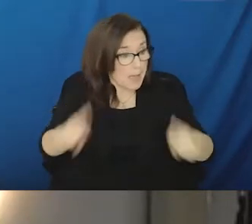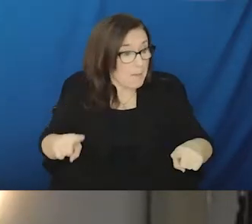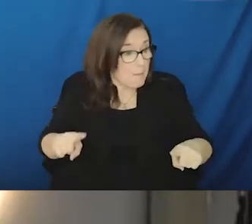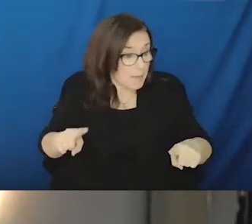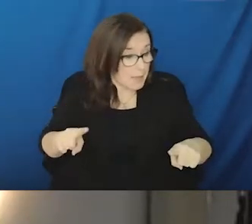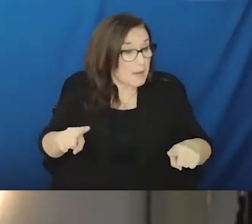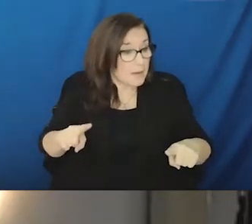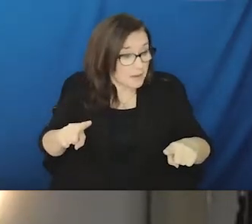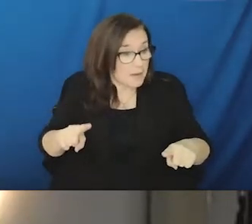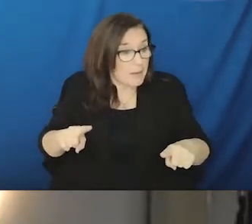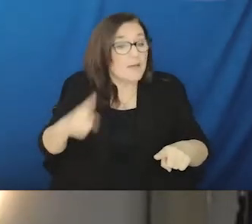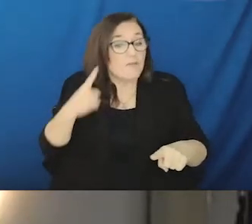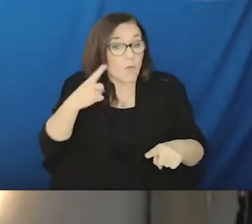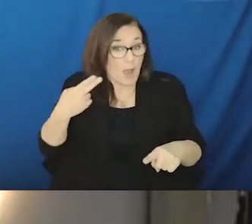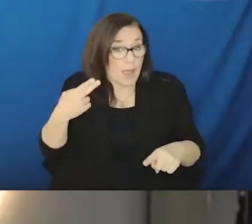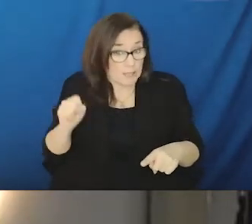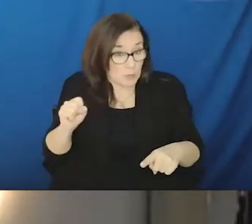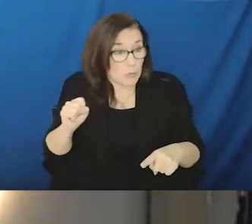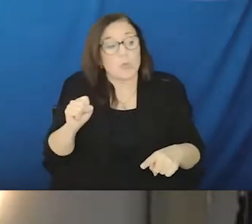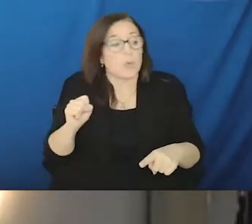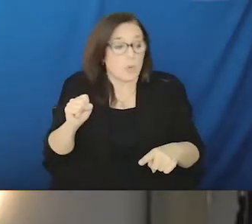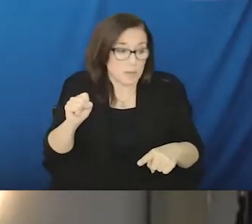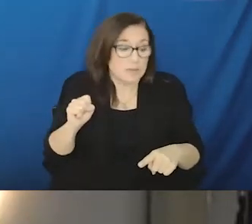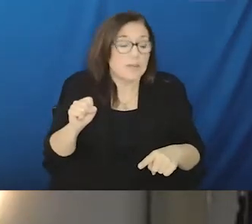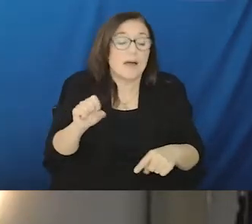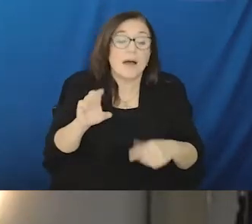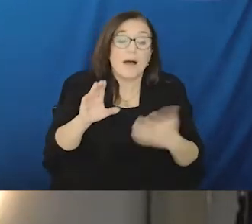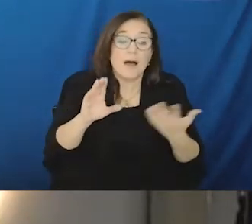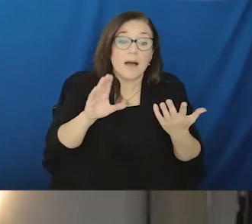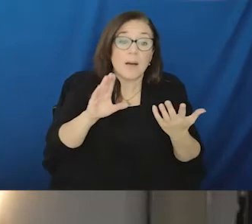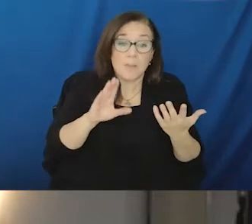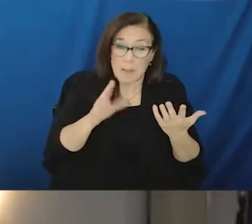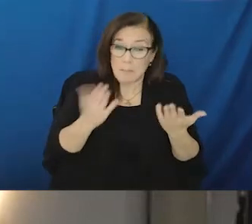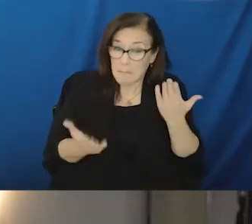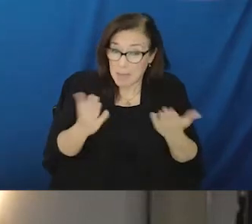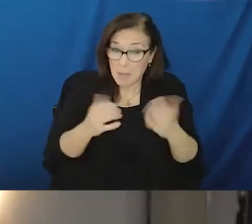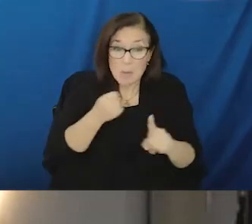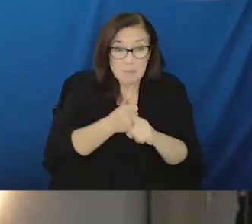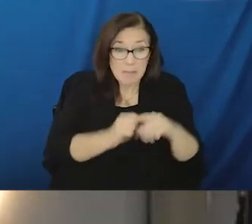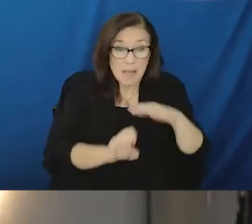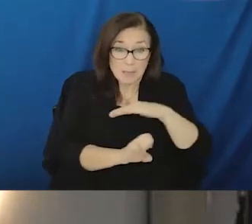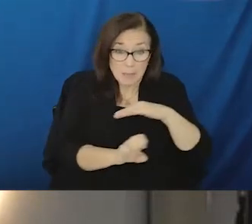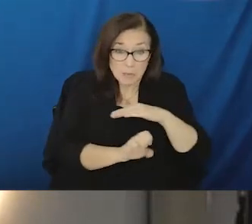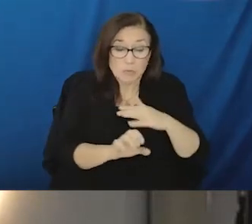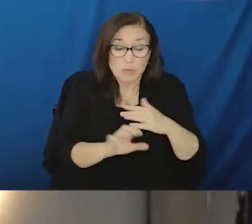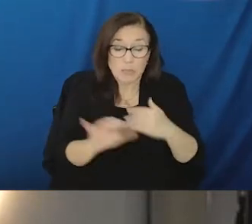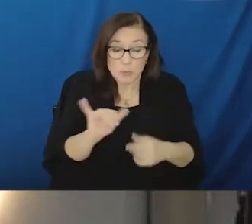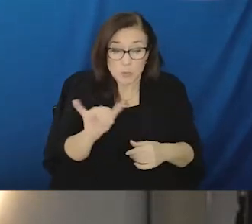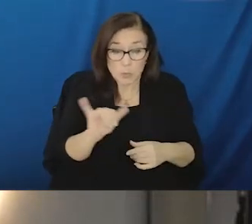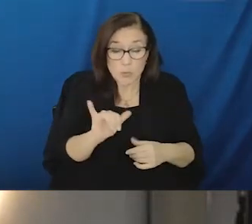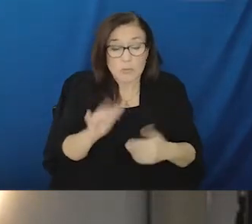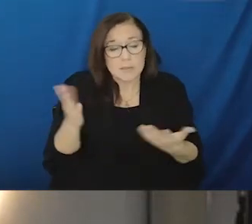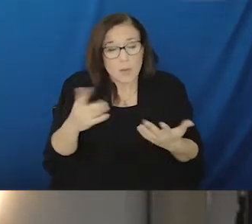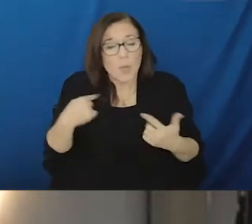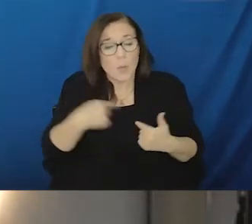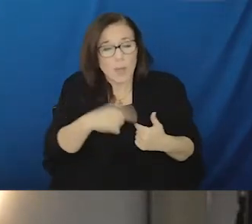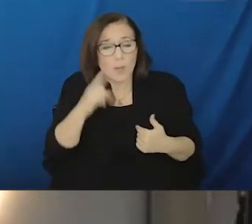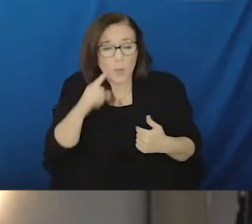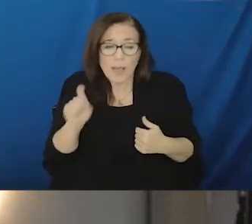of an elementary issue as well. So the staffing matching the size of the room and the number of kids will be having to take